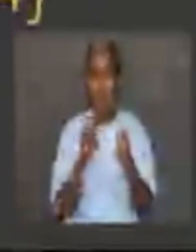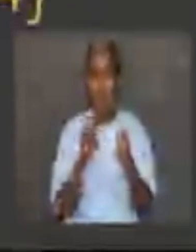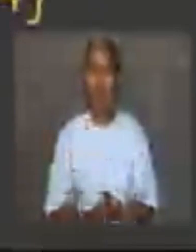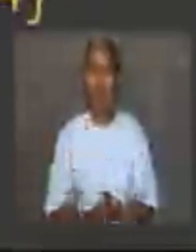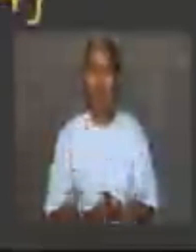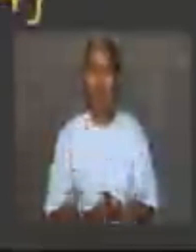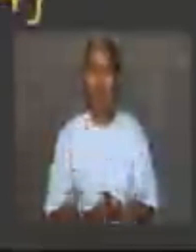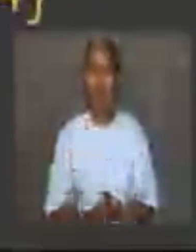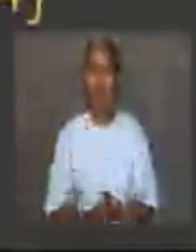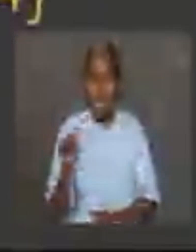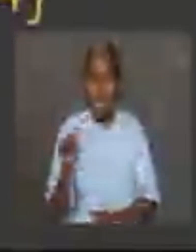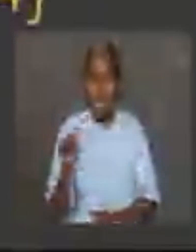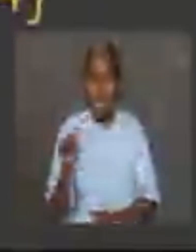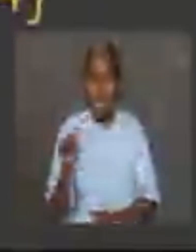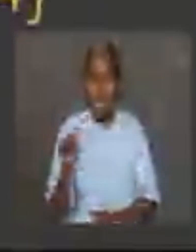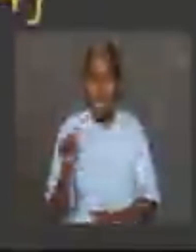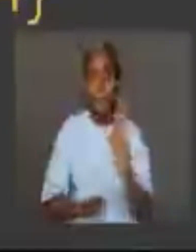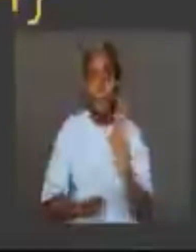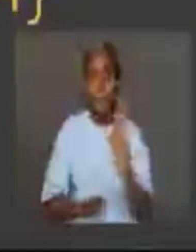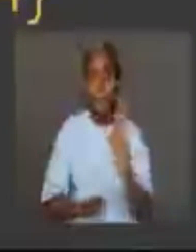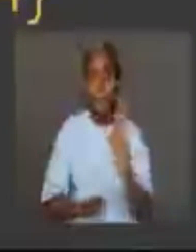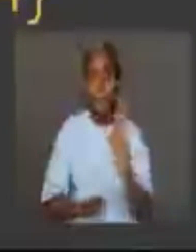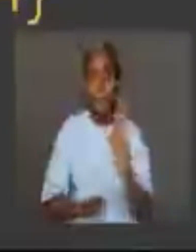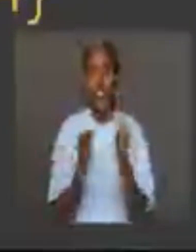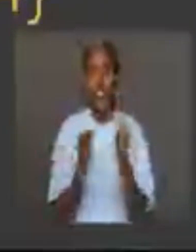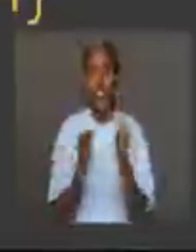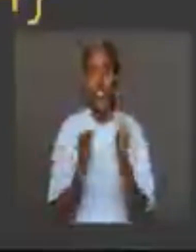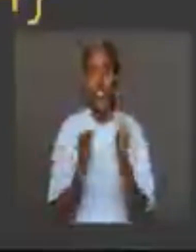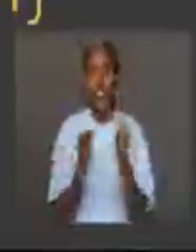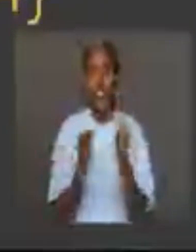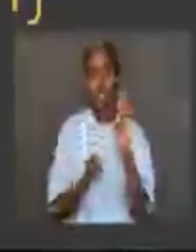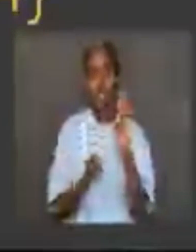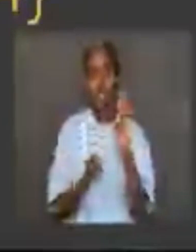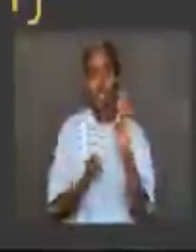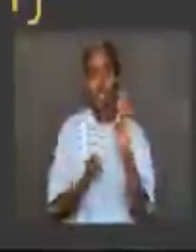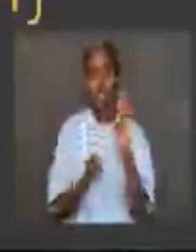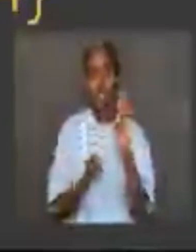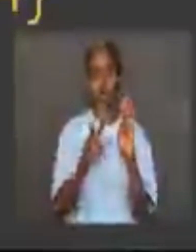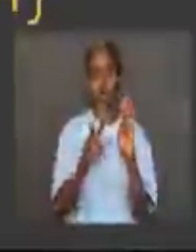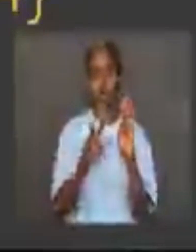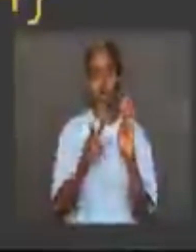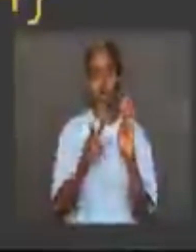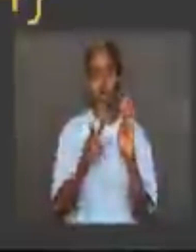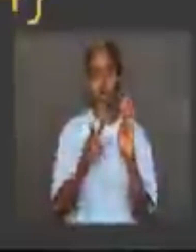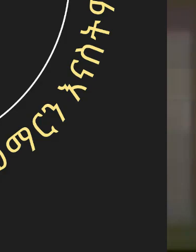and B is the set containing 2, 3, 4?